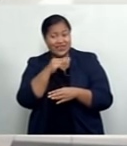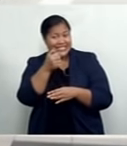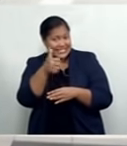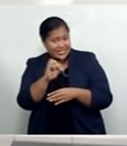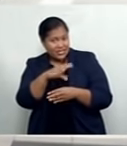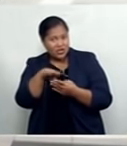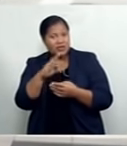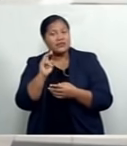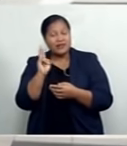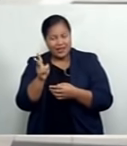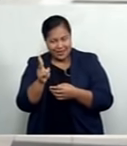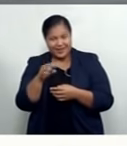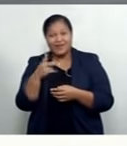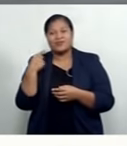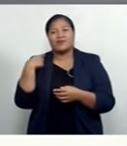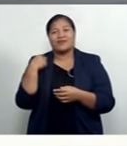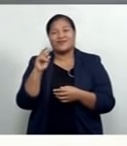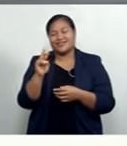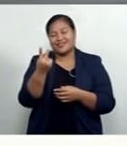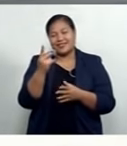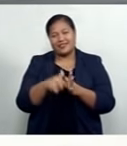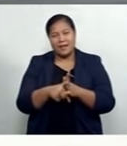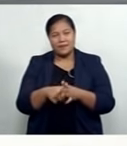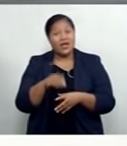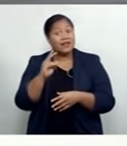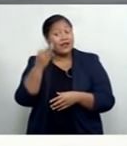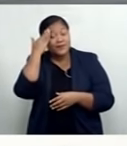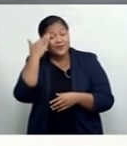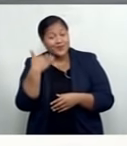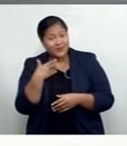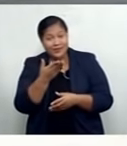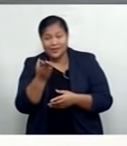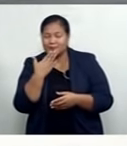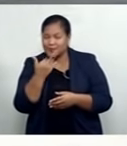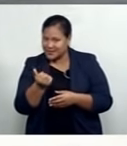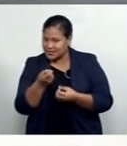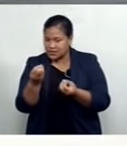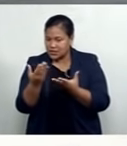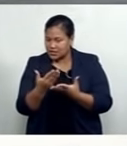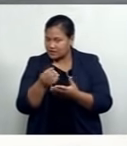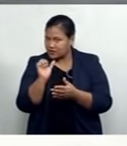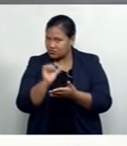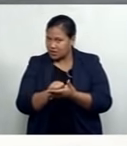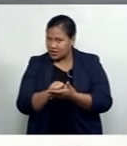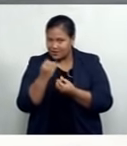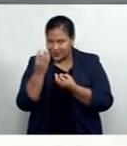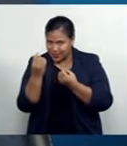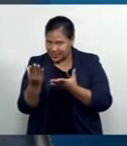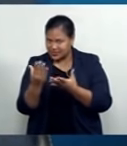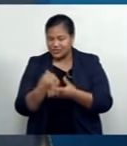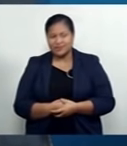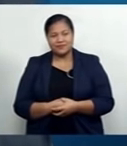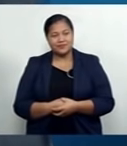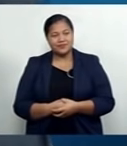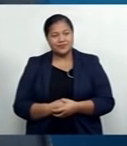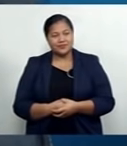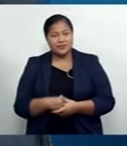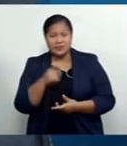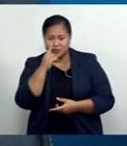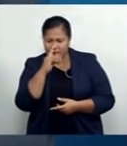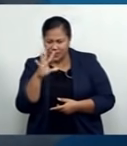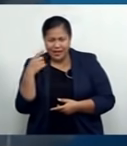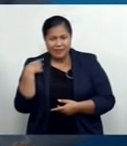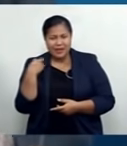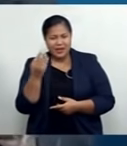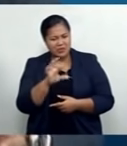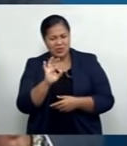to reapply for the second round, and they are being reminded to provide the correct details. Those who applied but did not